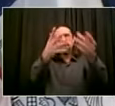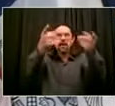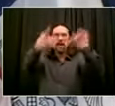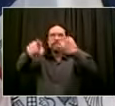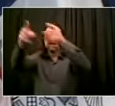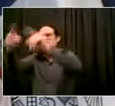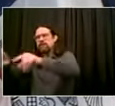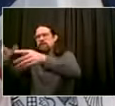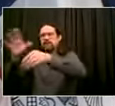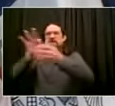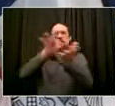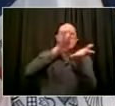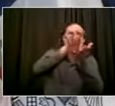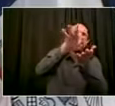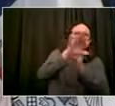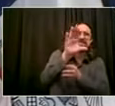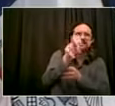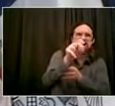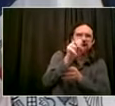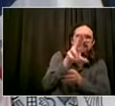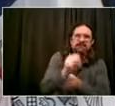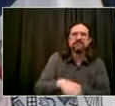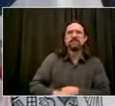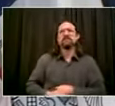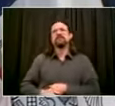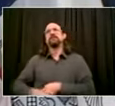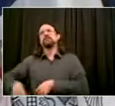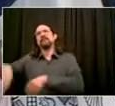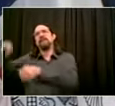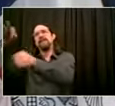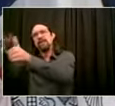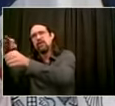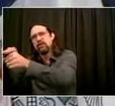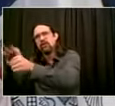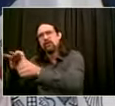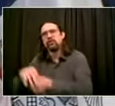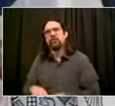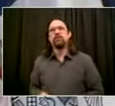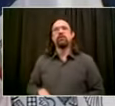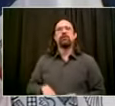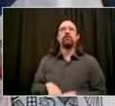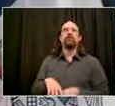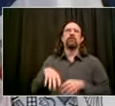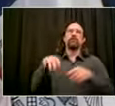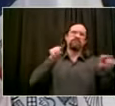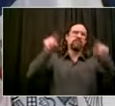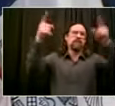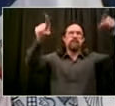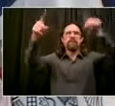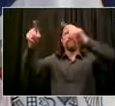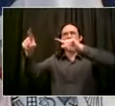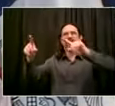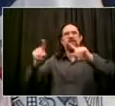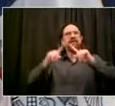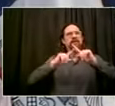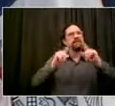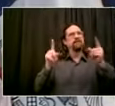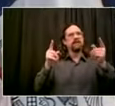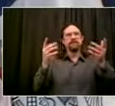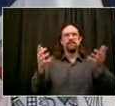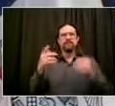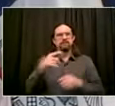a really good point. There is no question, so many frontline working people